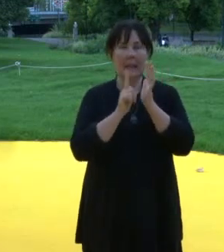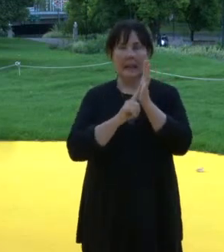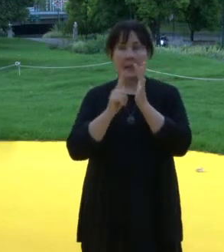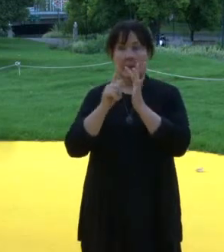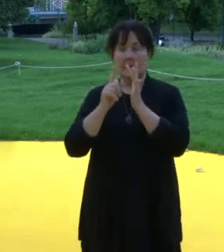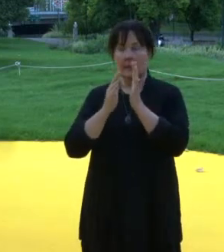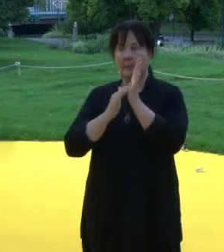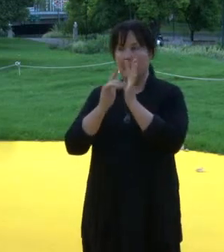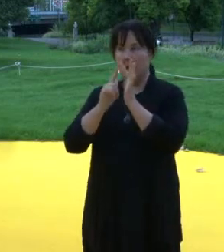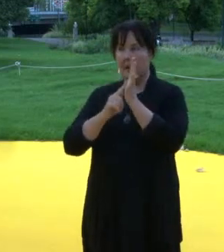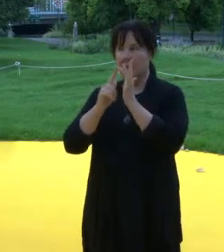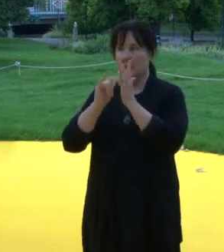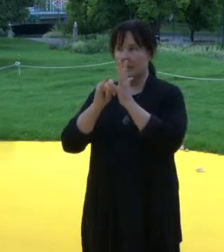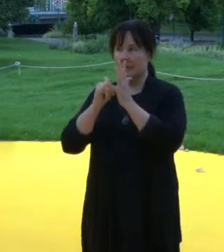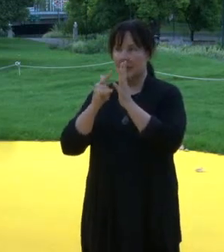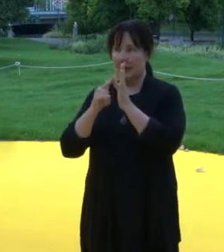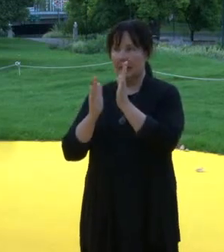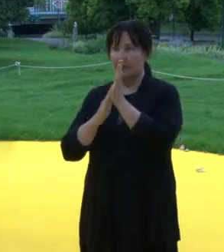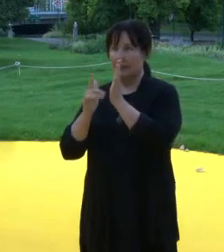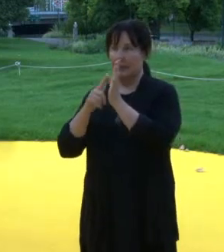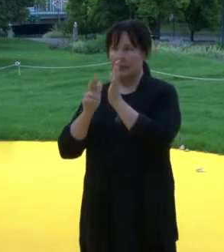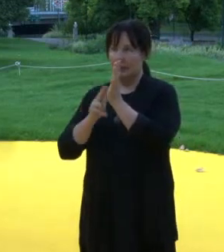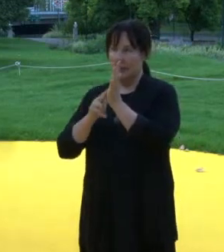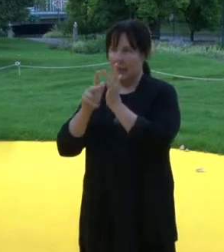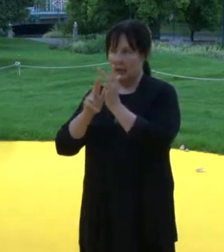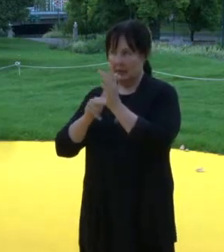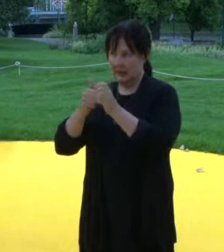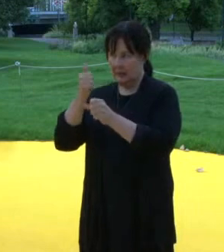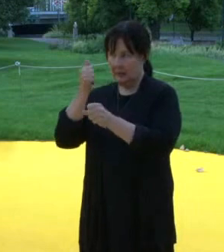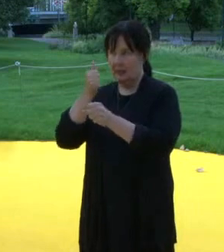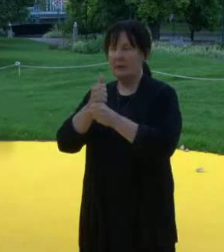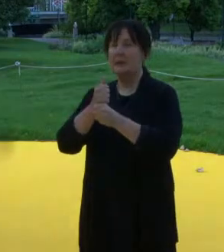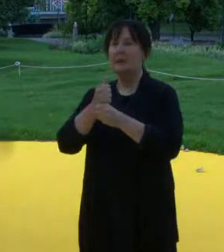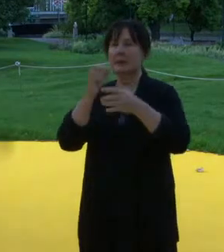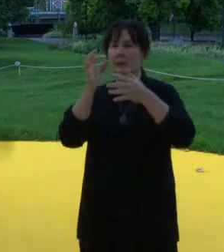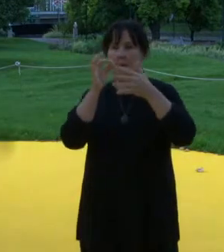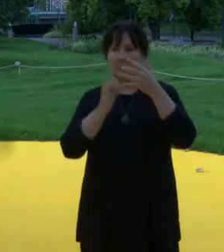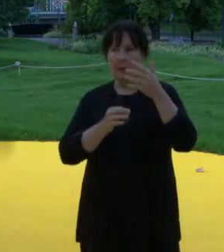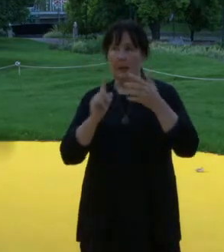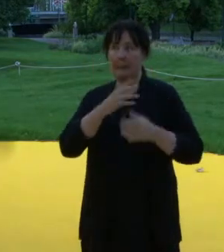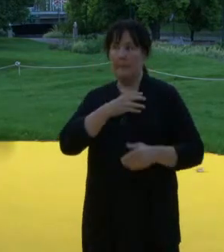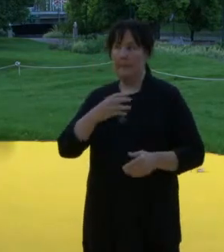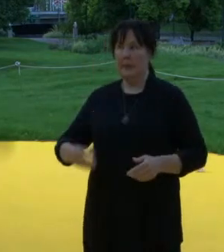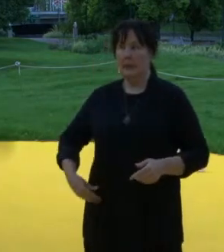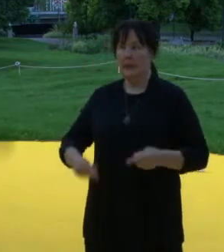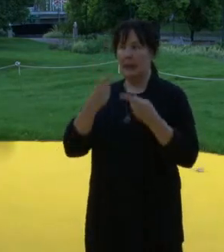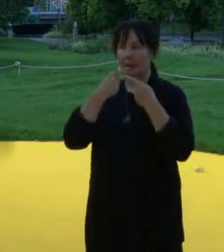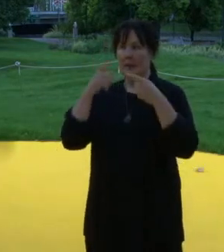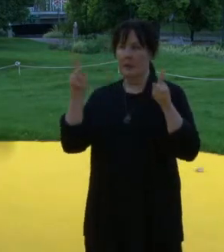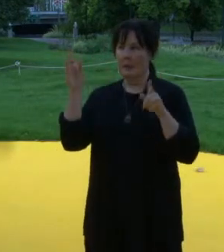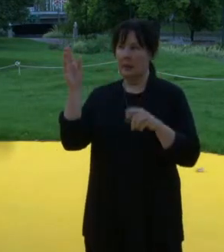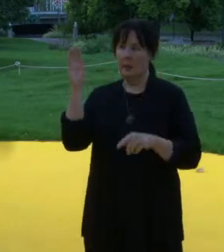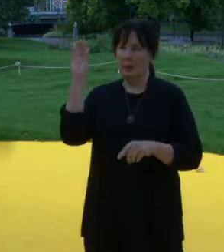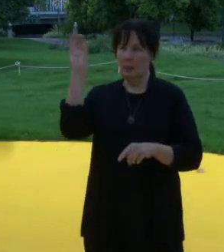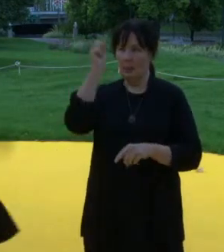by S.J. Norman, published by University of Queensland Press. And now we welcome the Minister to announce a winner.